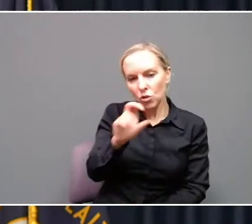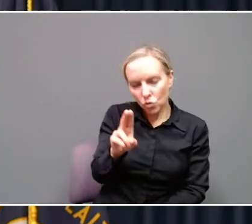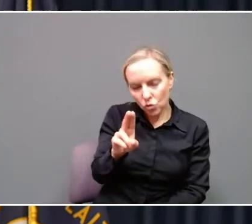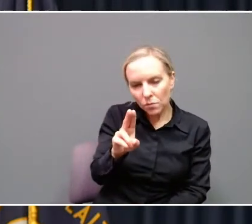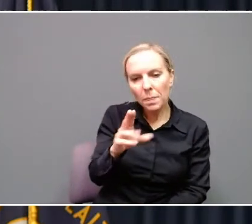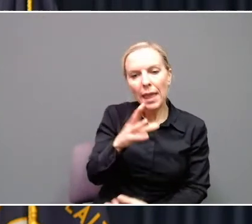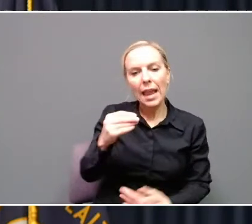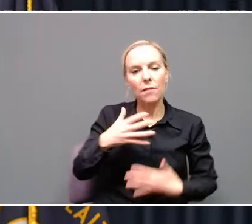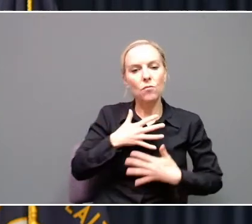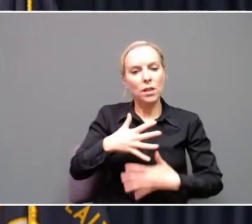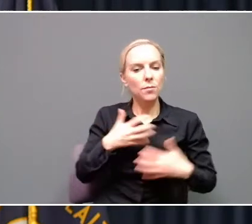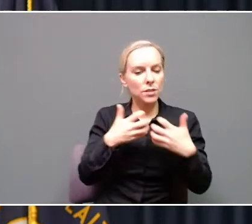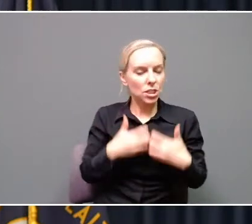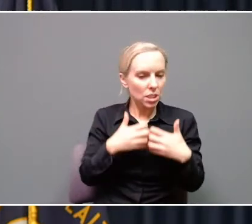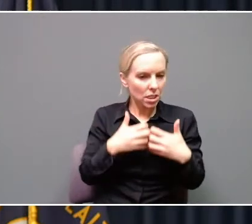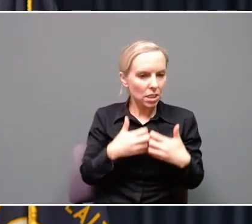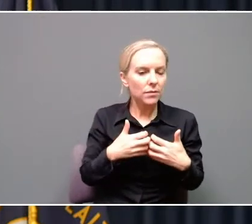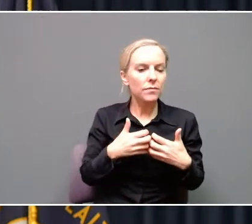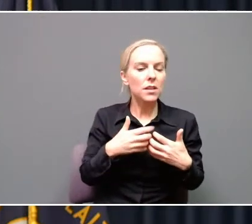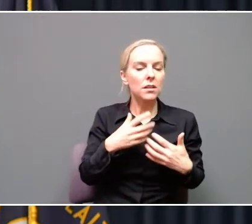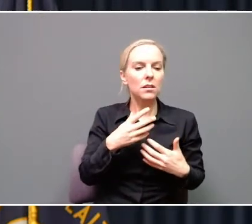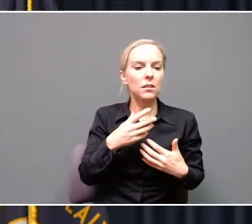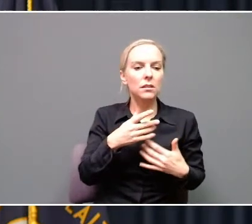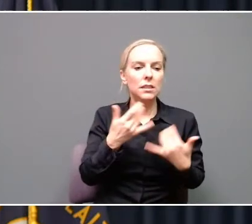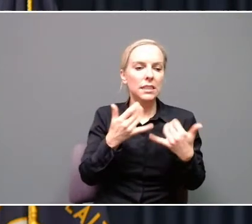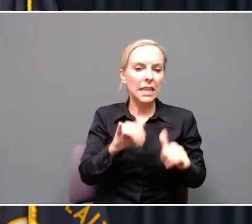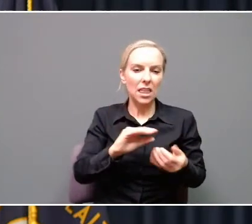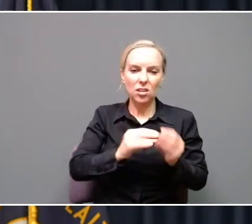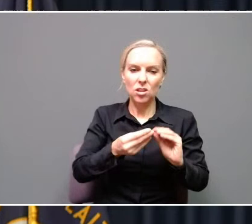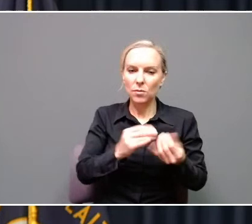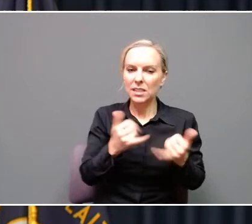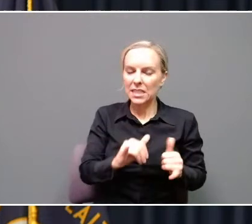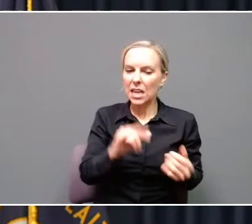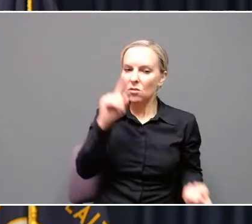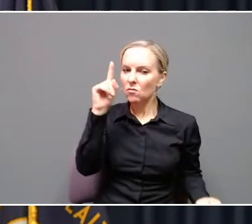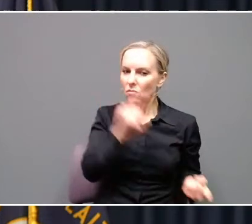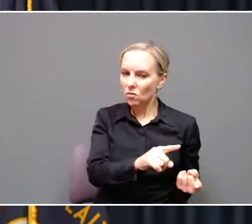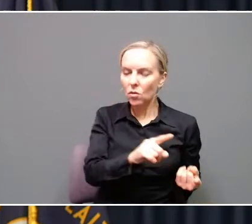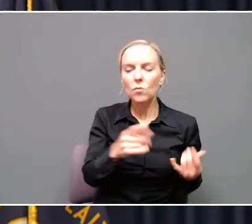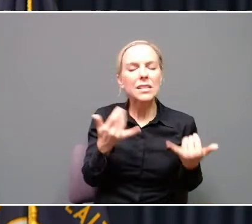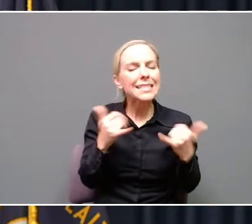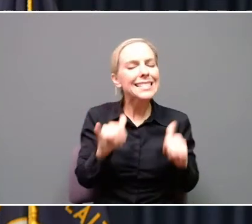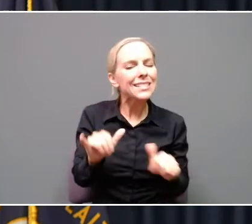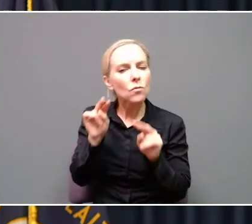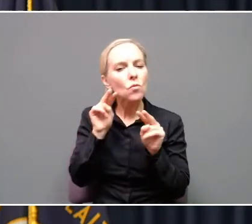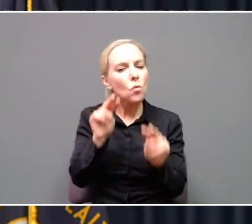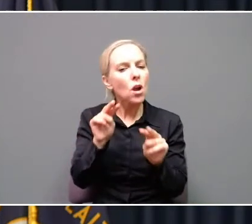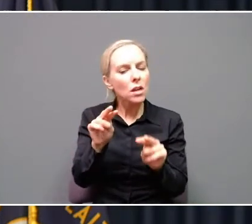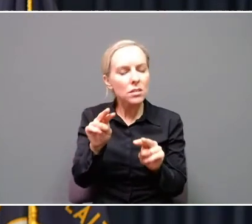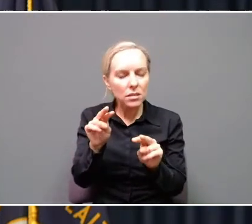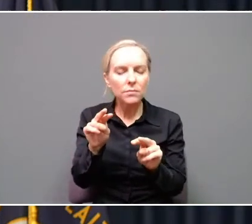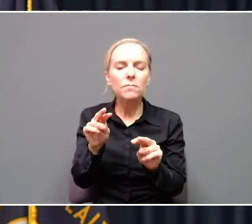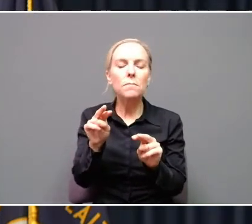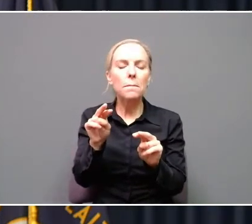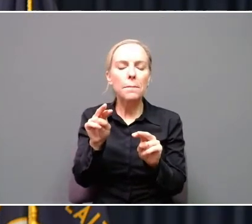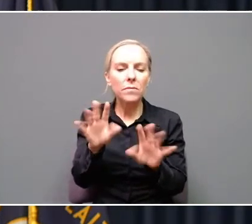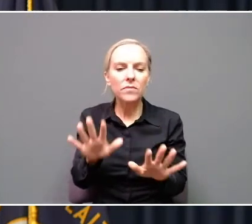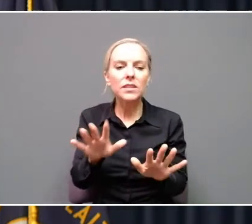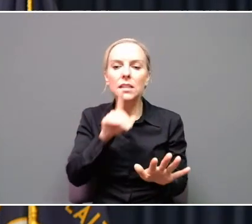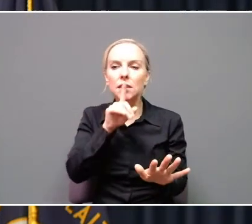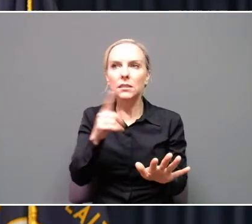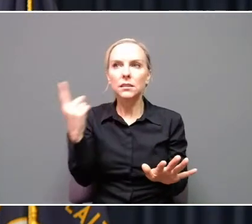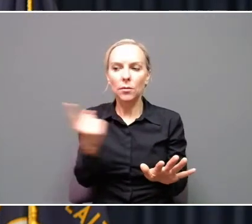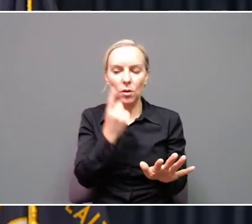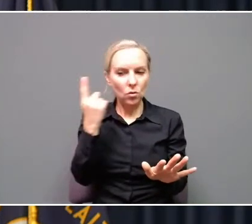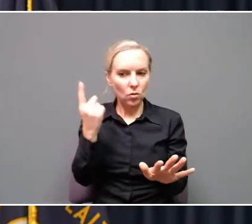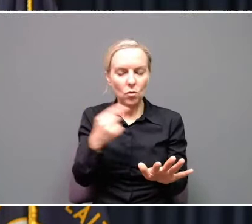ventilators are still down. So no, we need to watch it. But again, this is something that we are